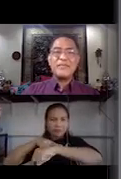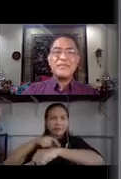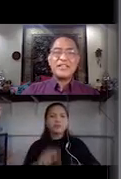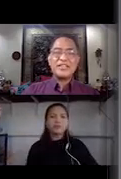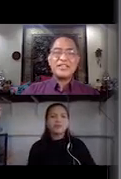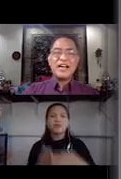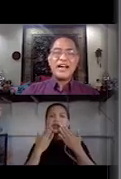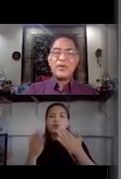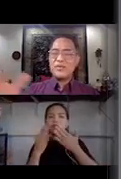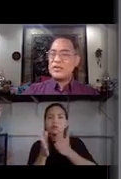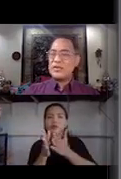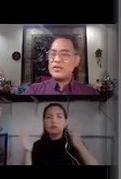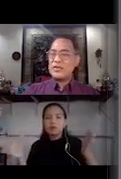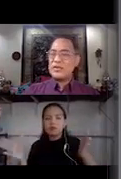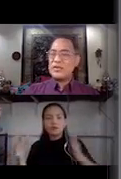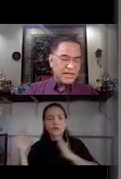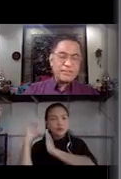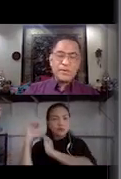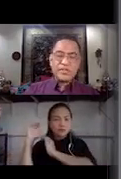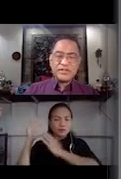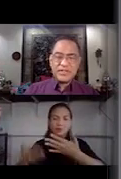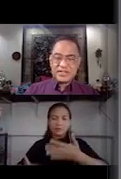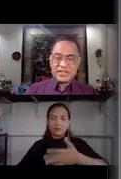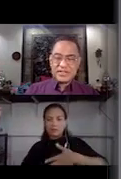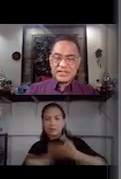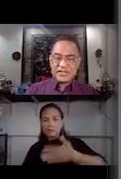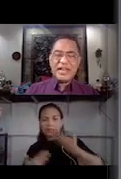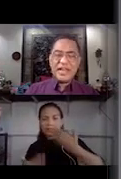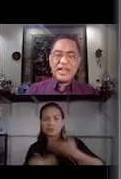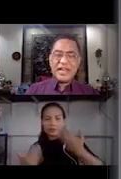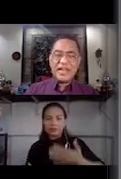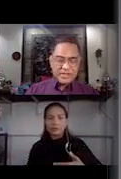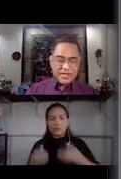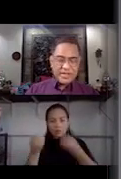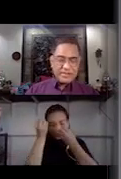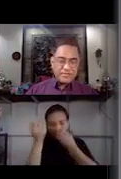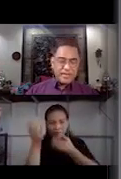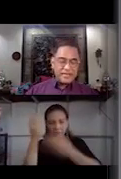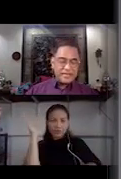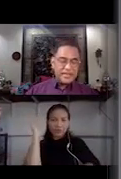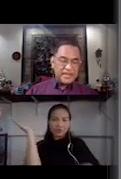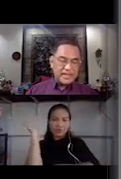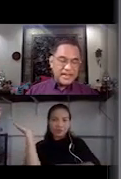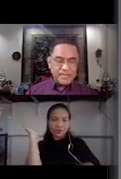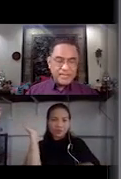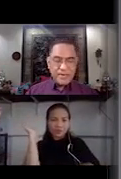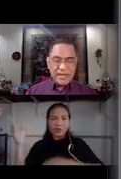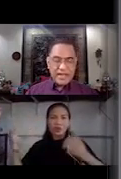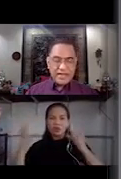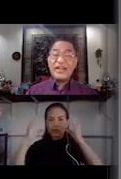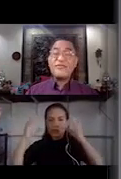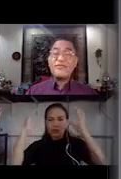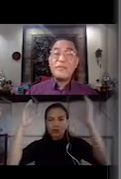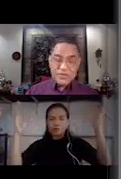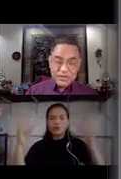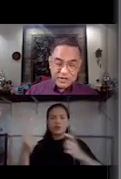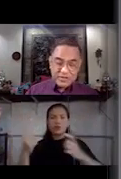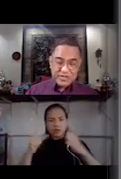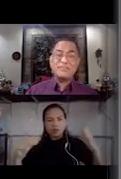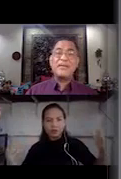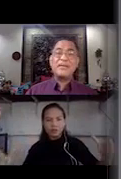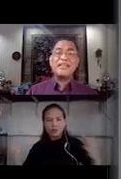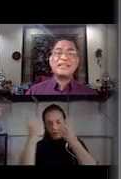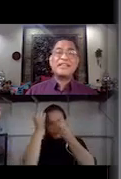very much. I hope you enjoy the inputs of these 3 days as we celebrate Library and Information